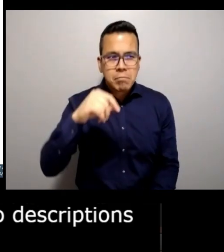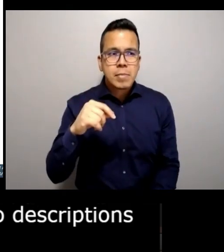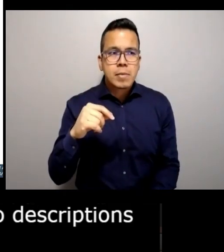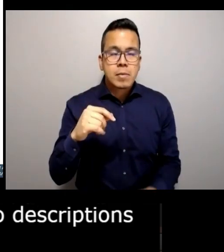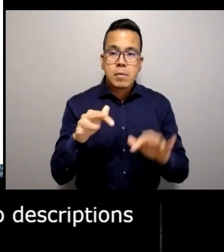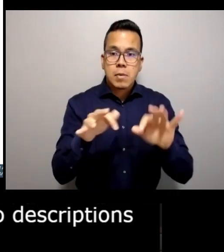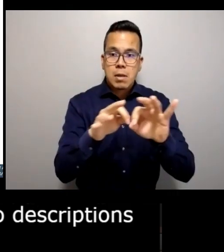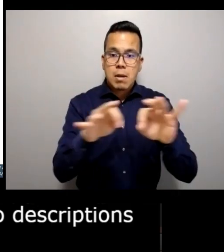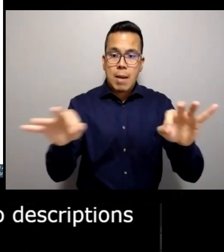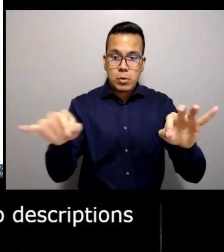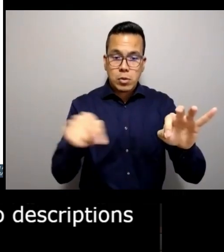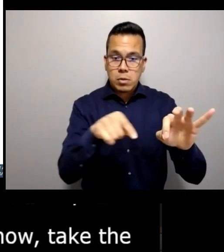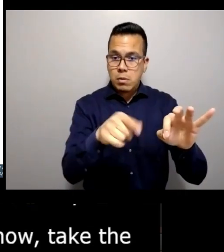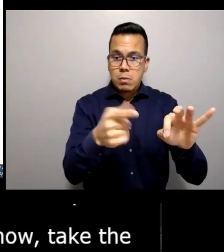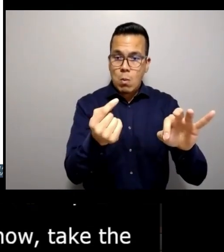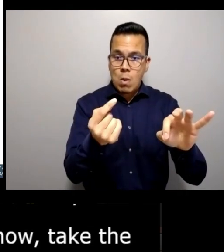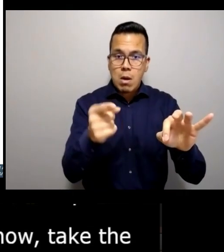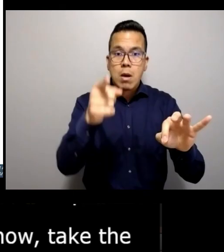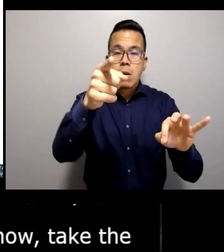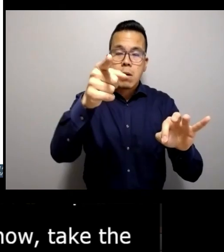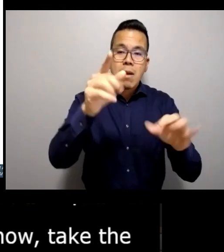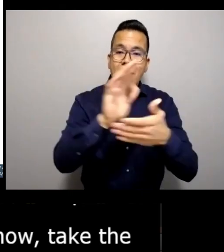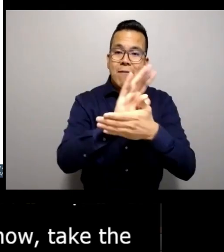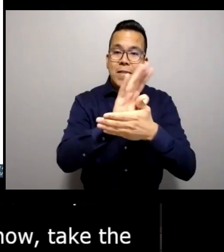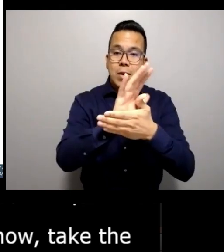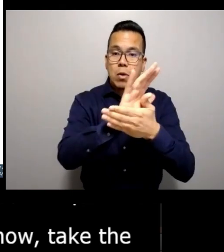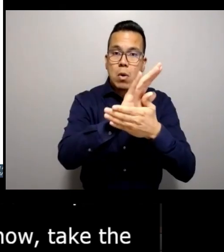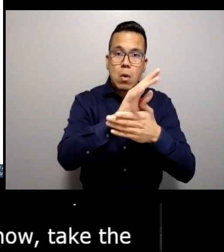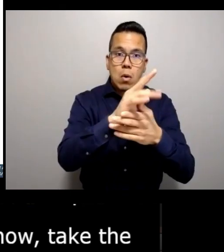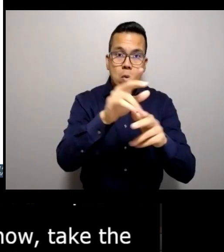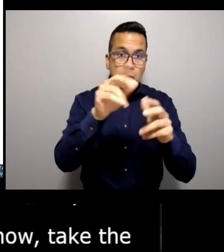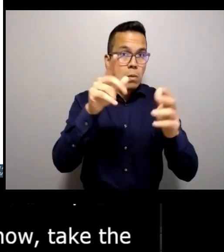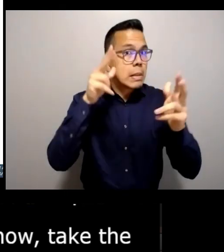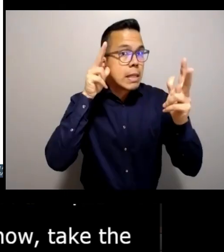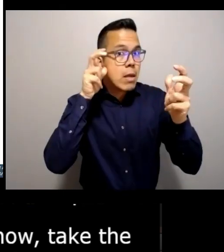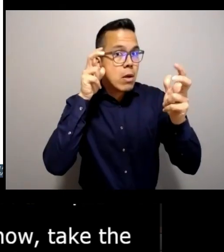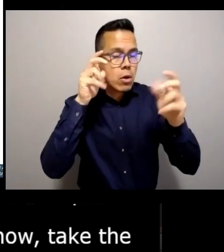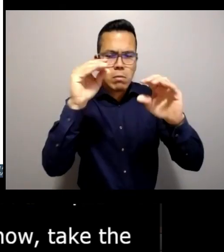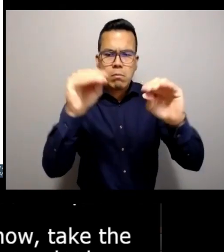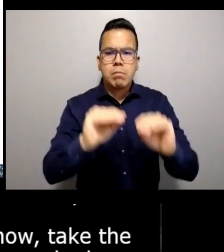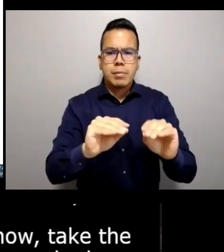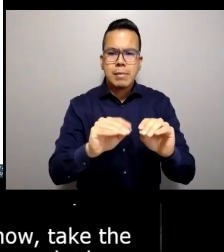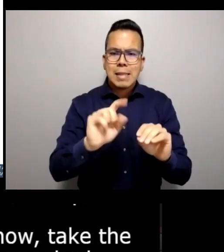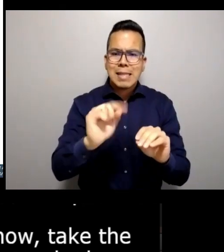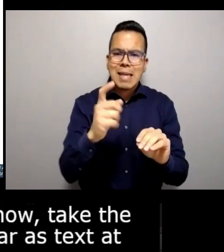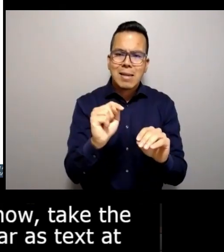the audio elements of the video and make them appear as text, at the appropriate time,